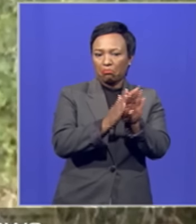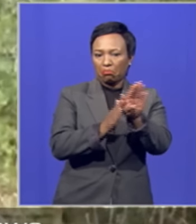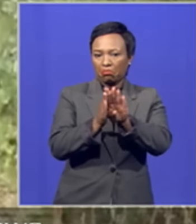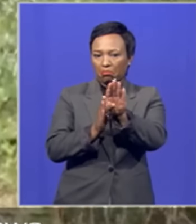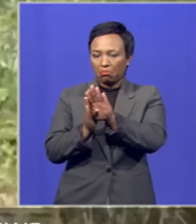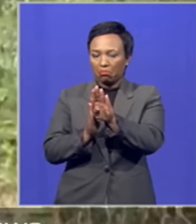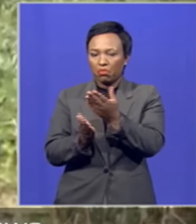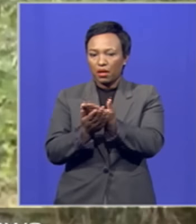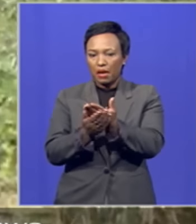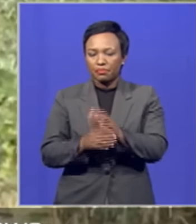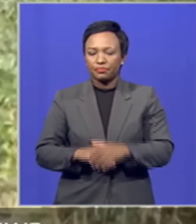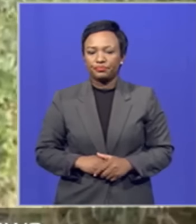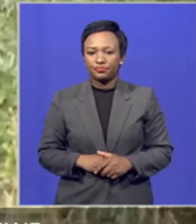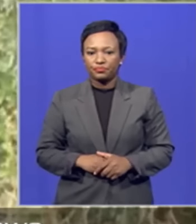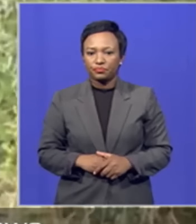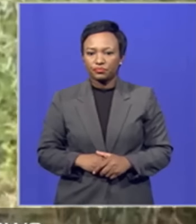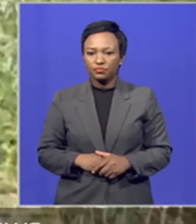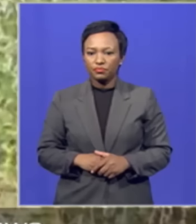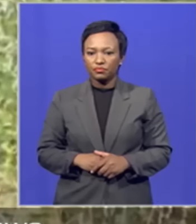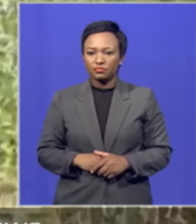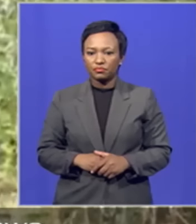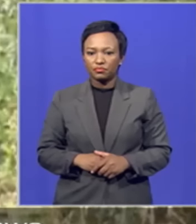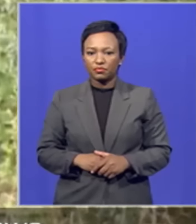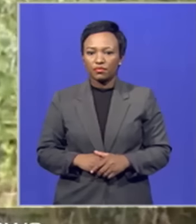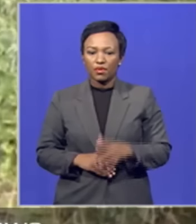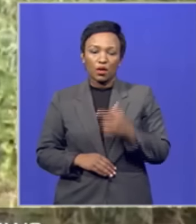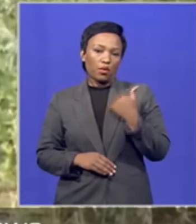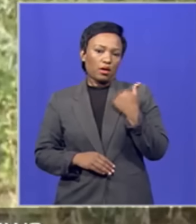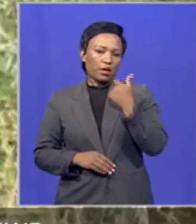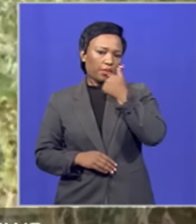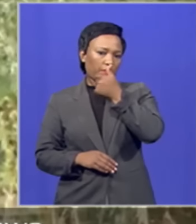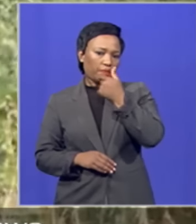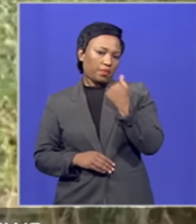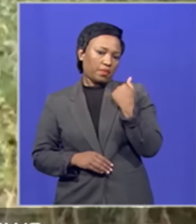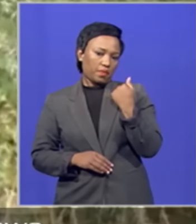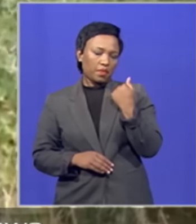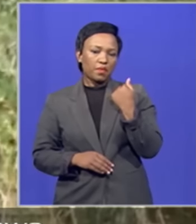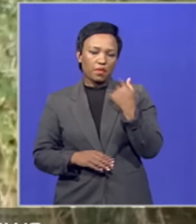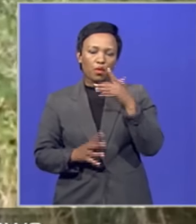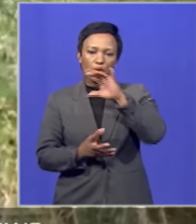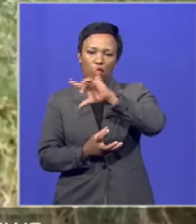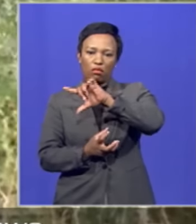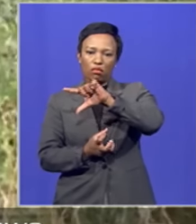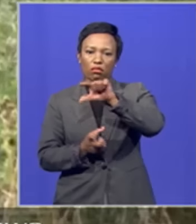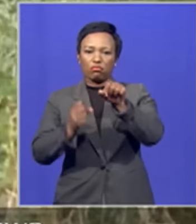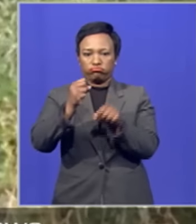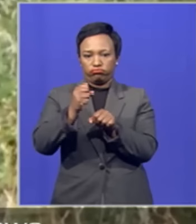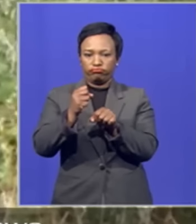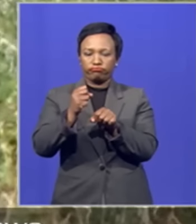We've just concluded a really excellent and meaningful